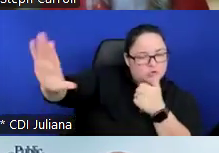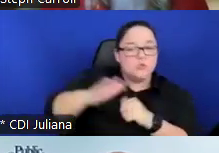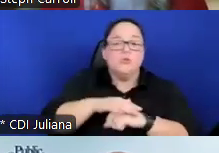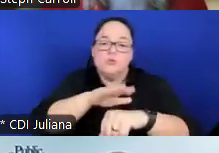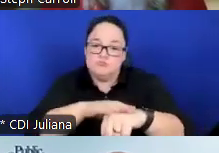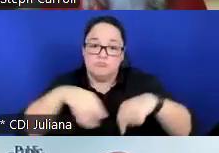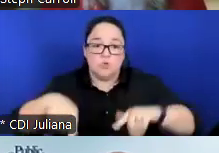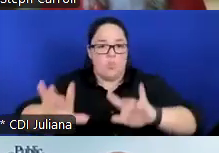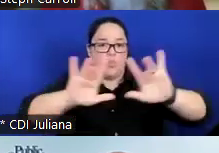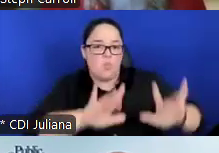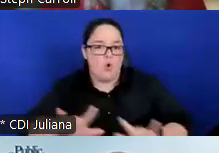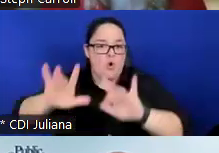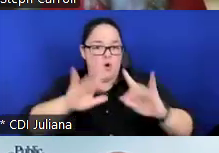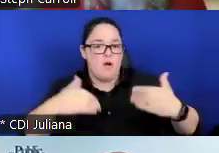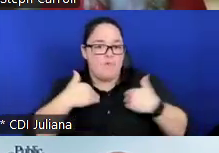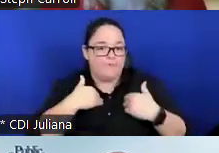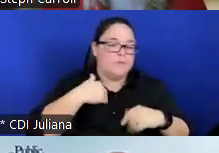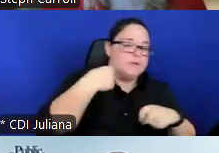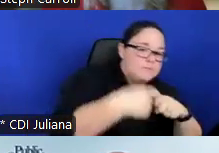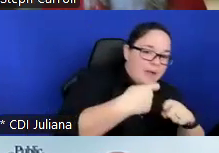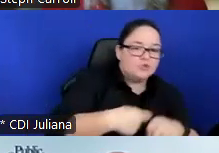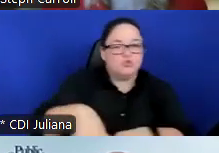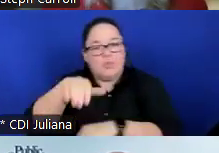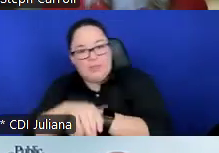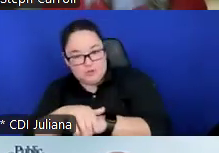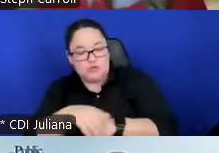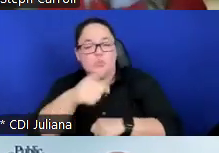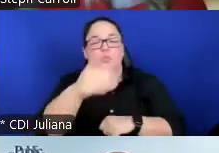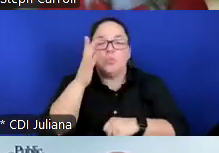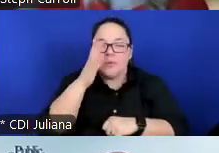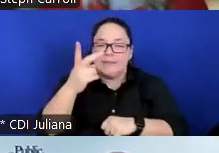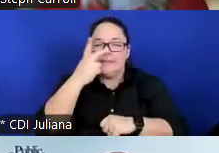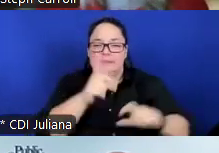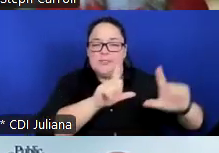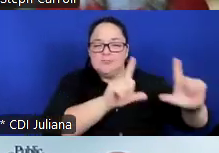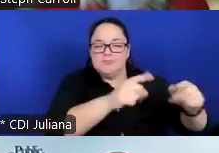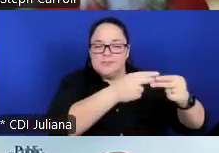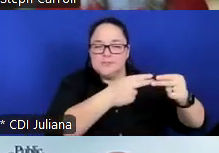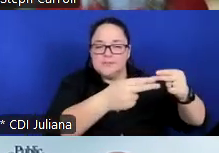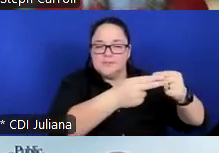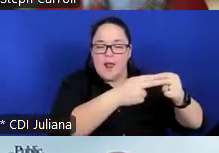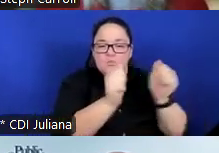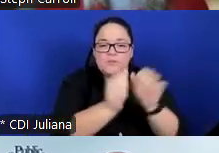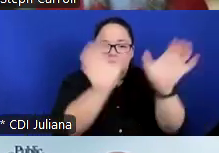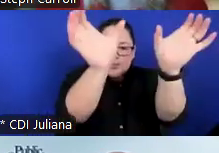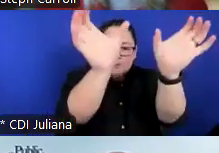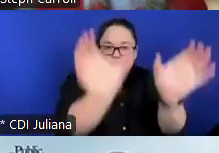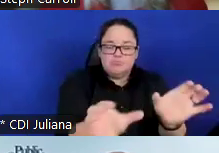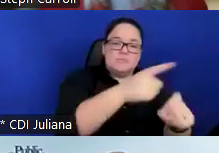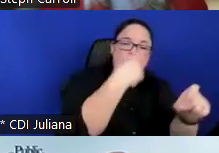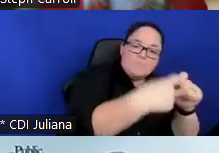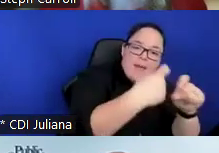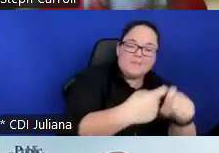and the presenter side by side. You can use the white tab in the middle of the screen as a slider to shift the side of the screen